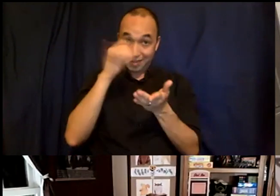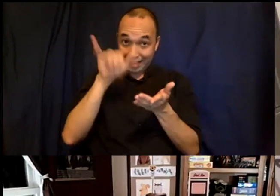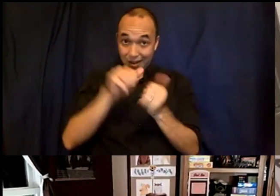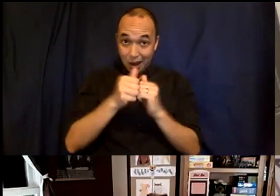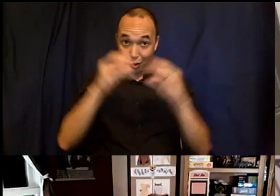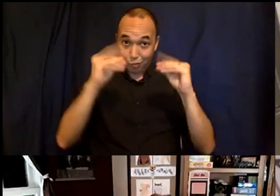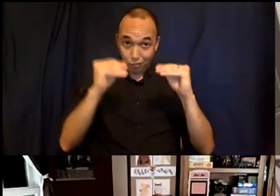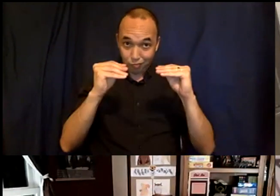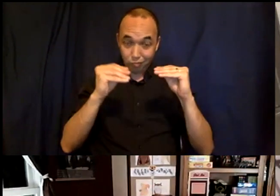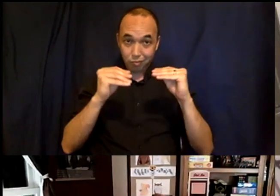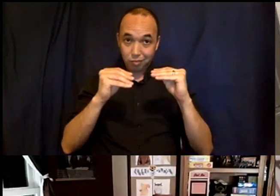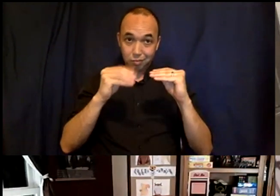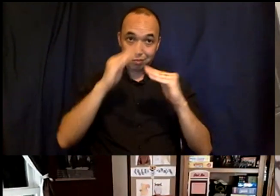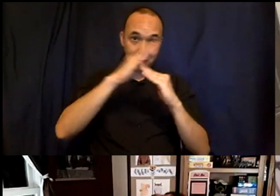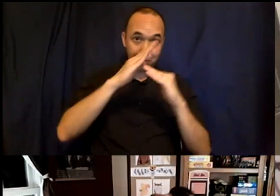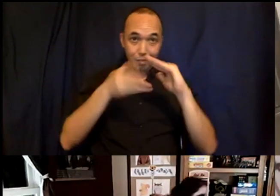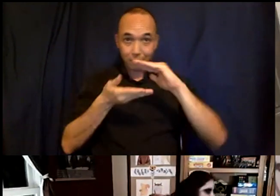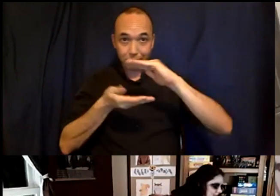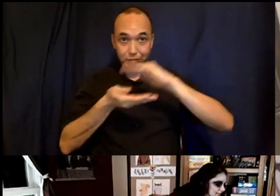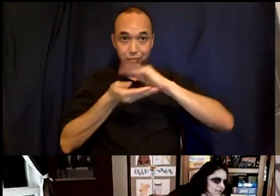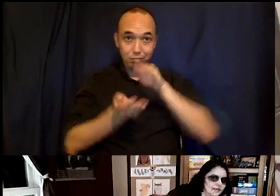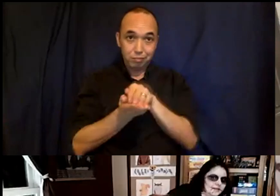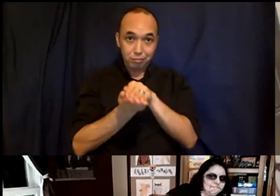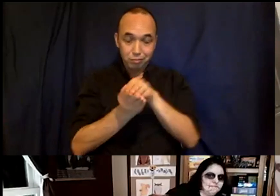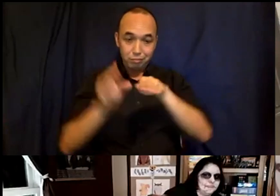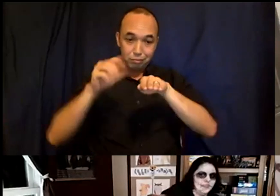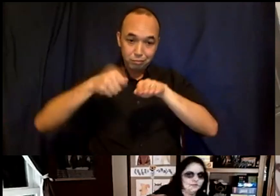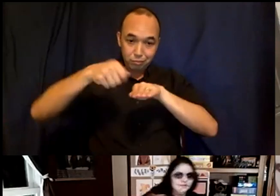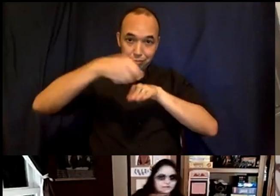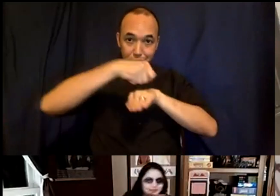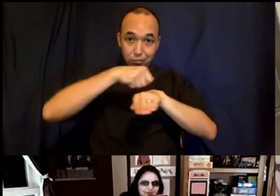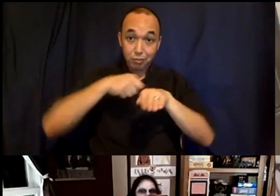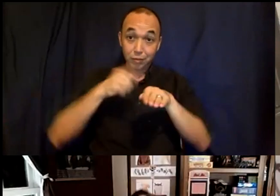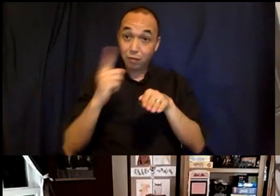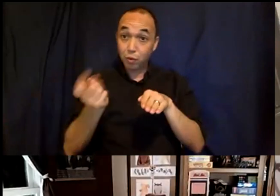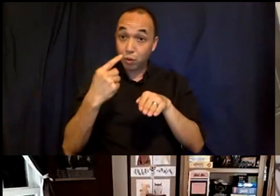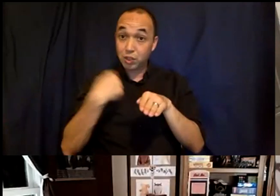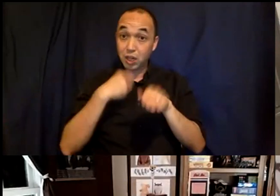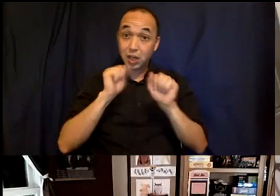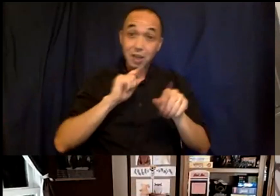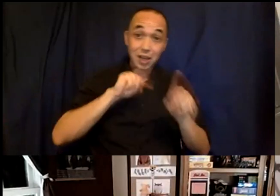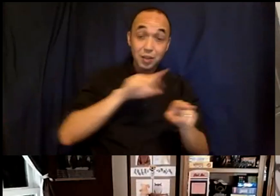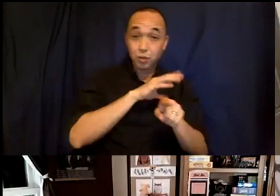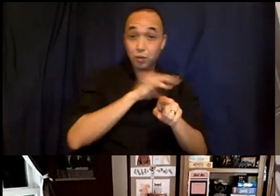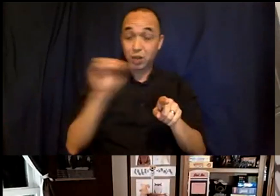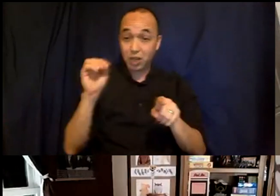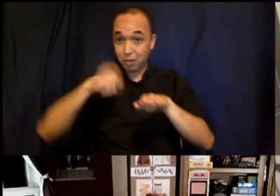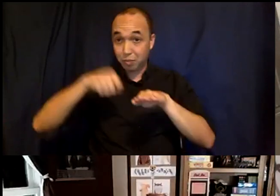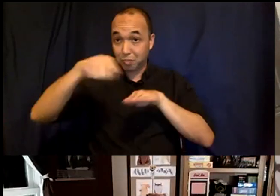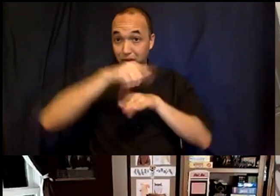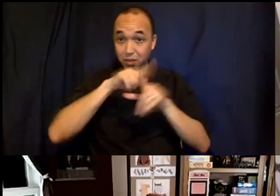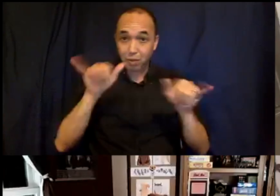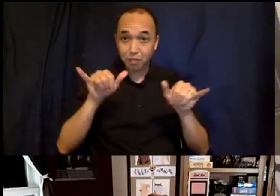So just bear with me. If anyone has a question, I can answer and crimp at the same time because smart. I have a